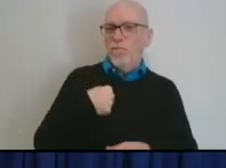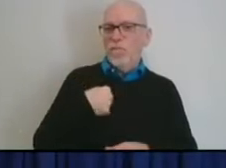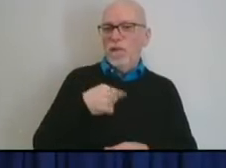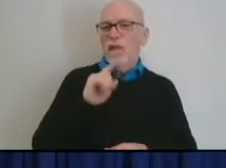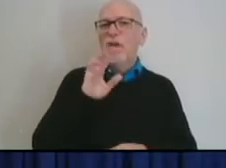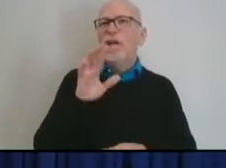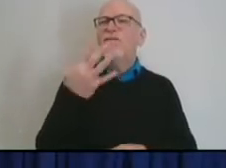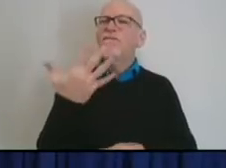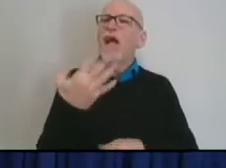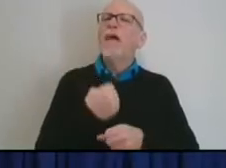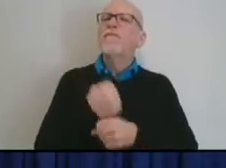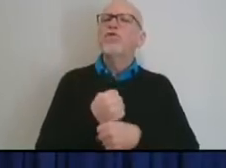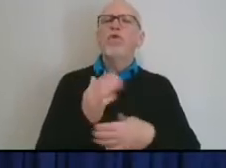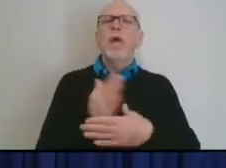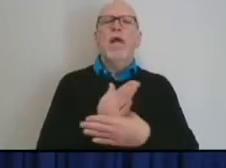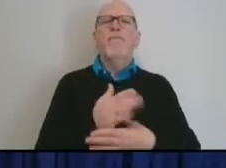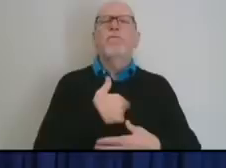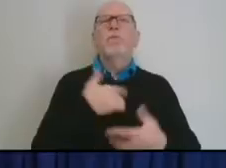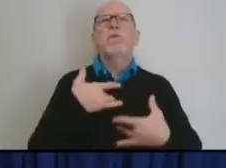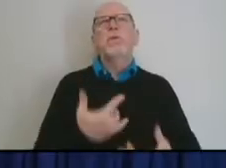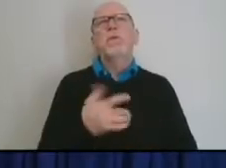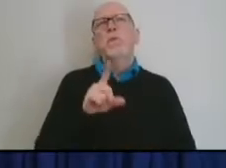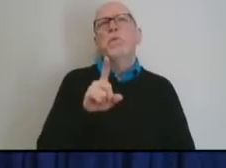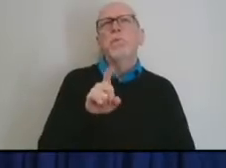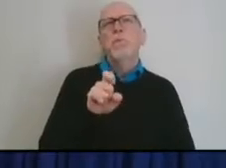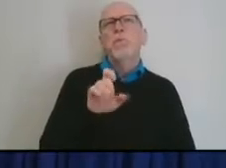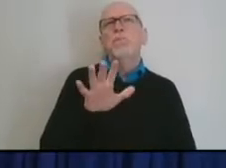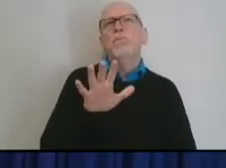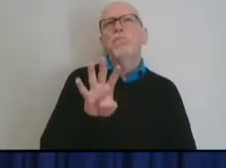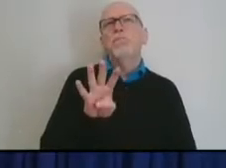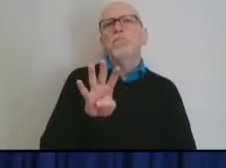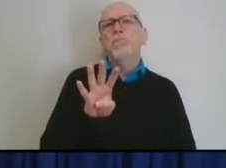5-year average, we were at about 154